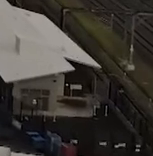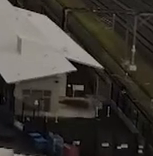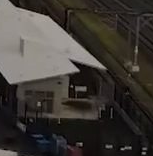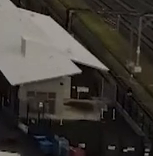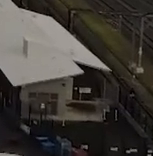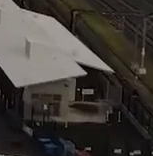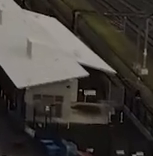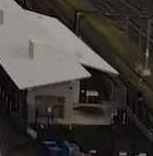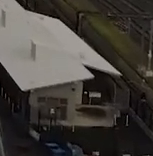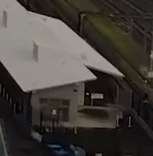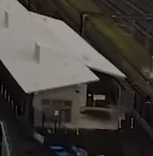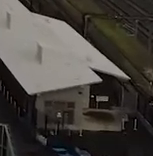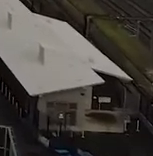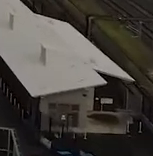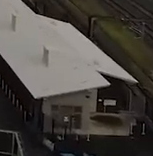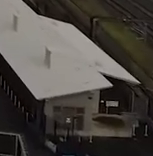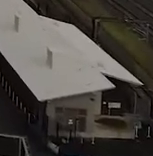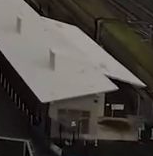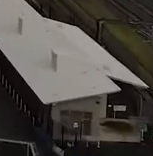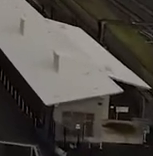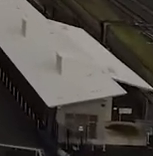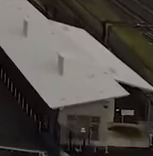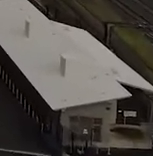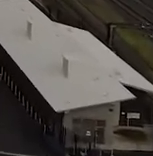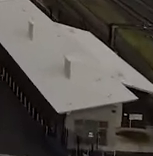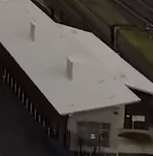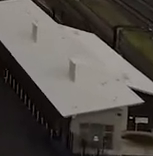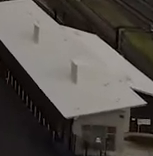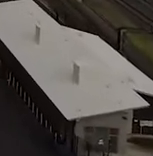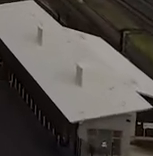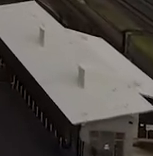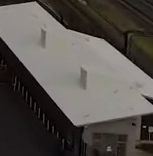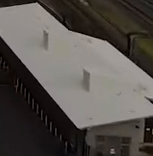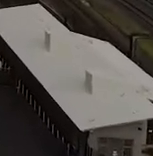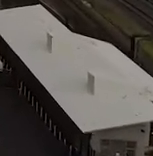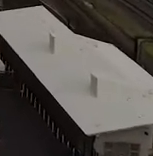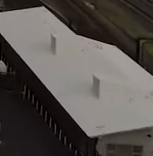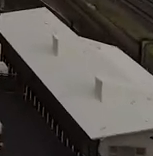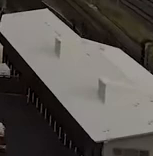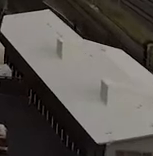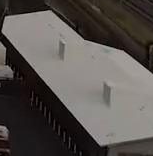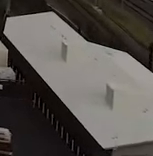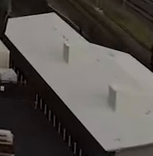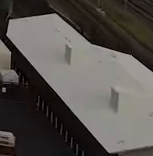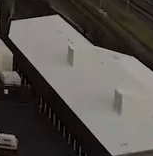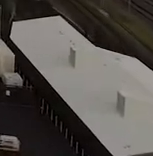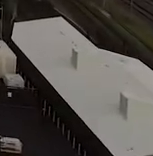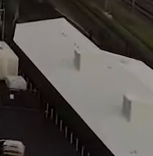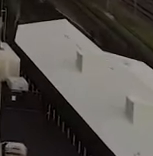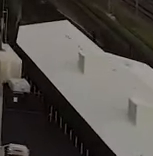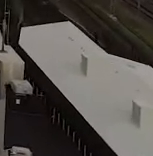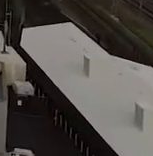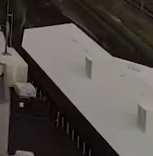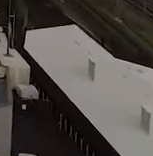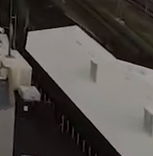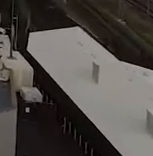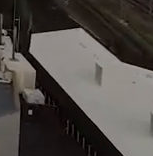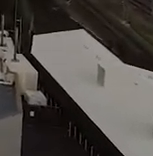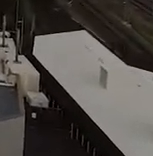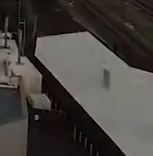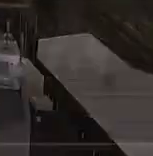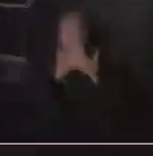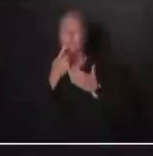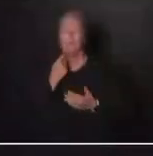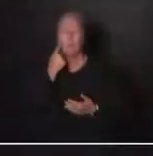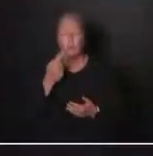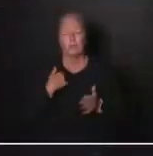Party special platform conference. It's already been a memorable day, and there's still plenty in store to enrich it.